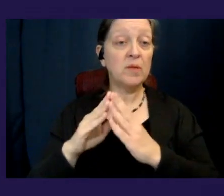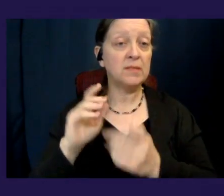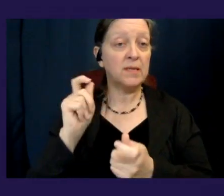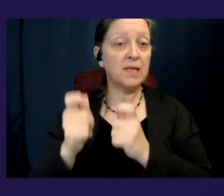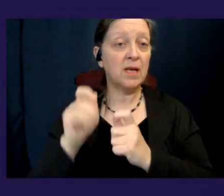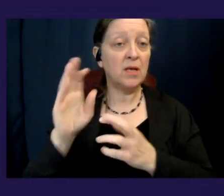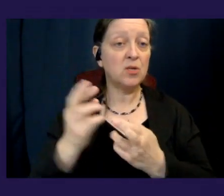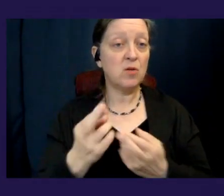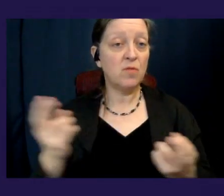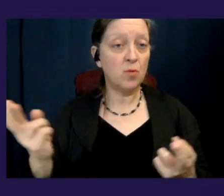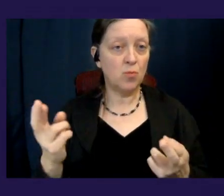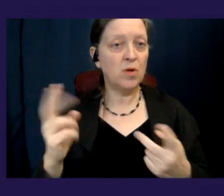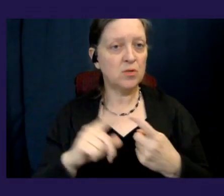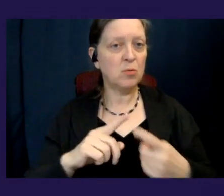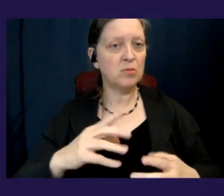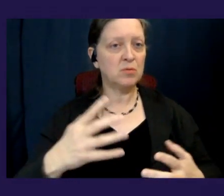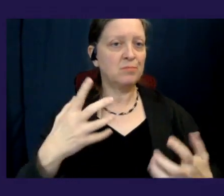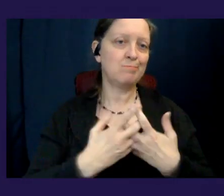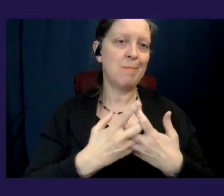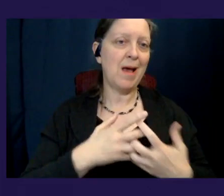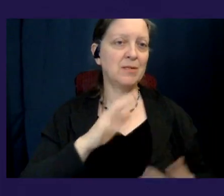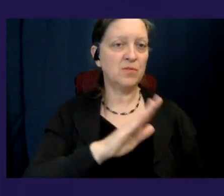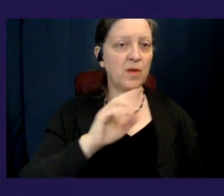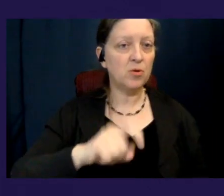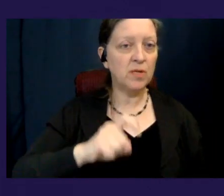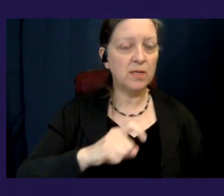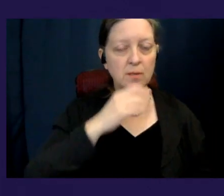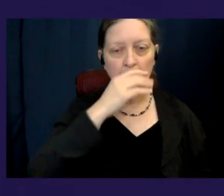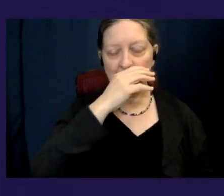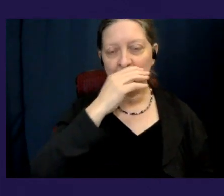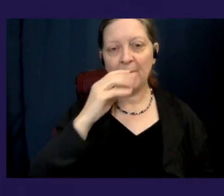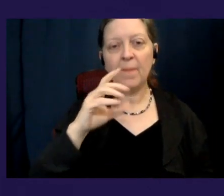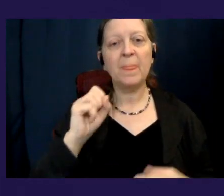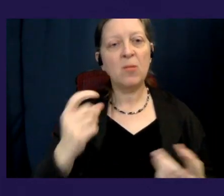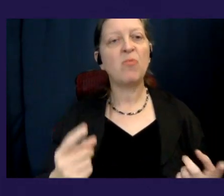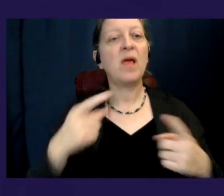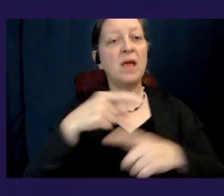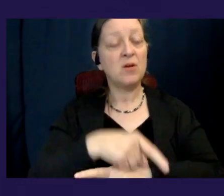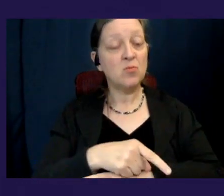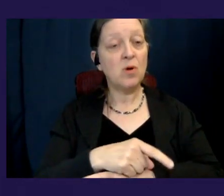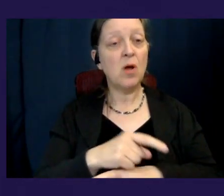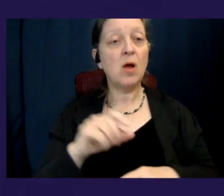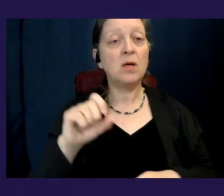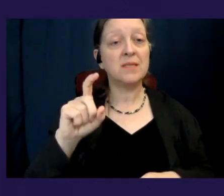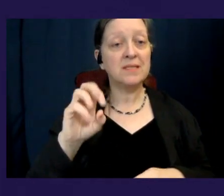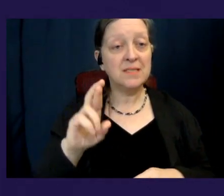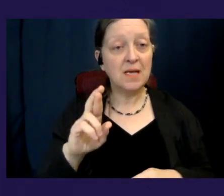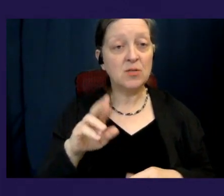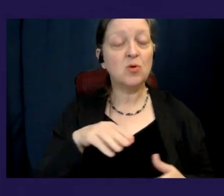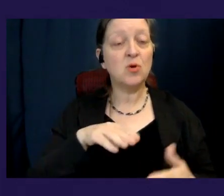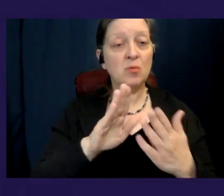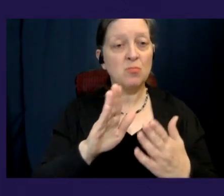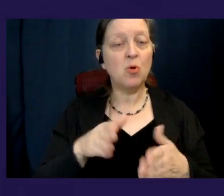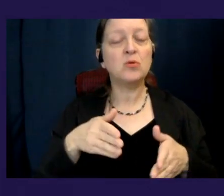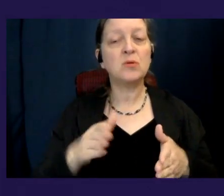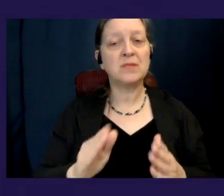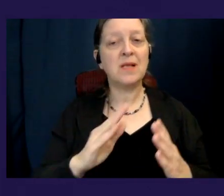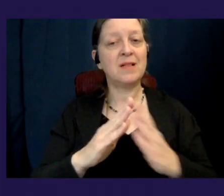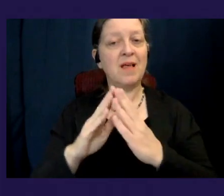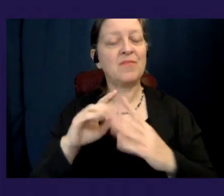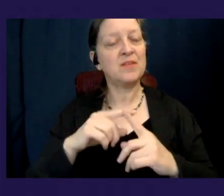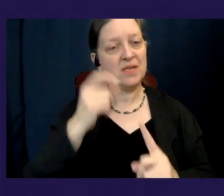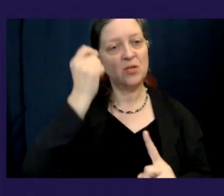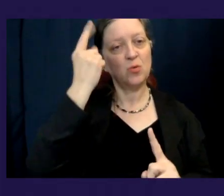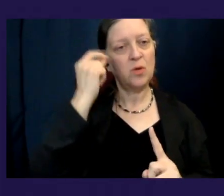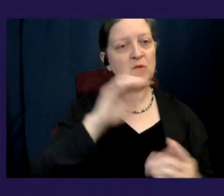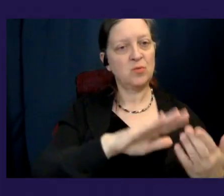accordingly. So these cross-sector approaches really enabled the city to better understand community perspectives, and the bi-directional